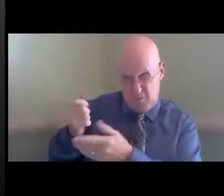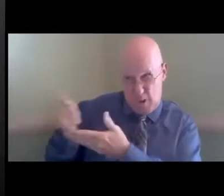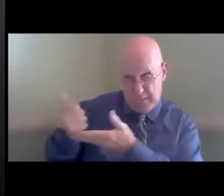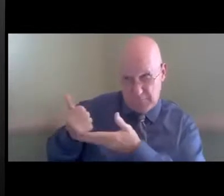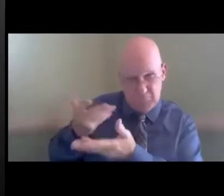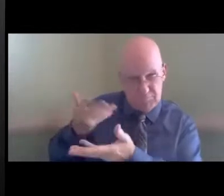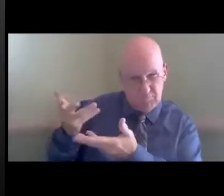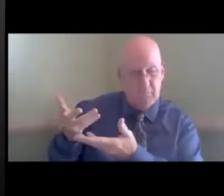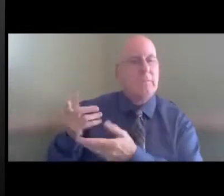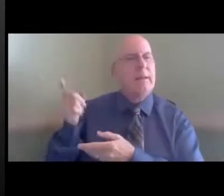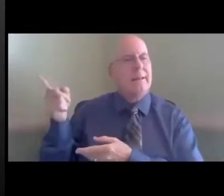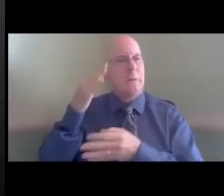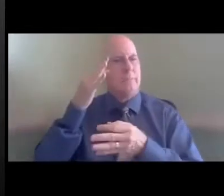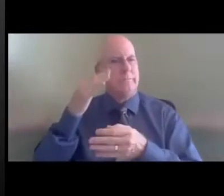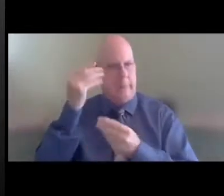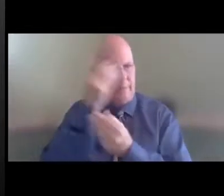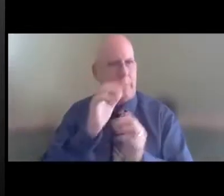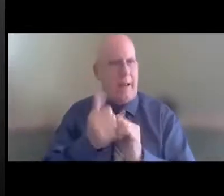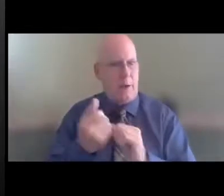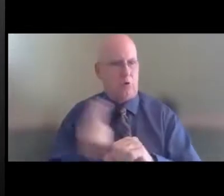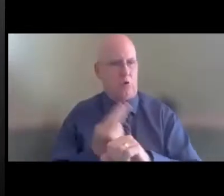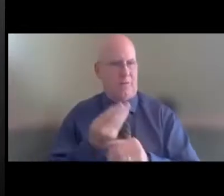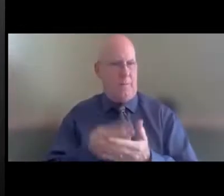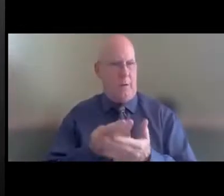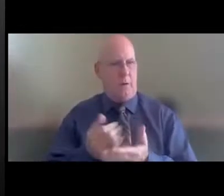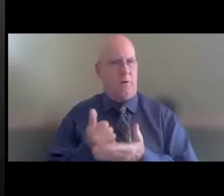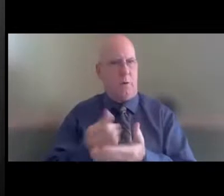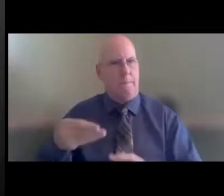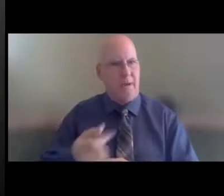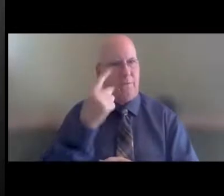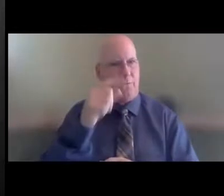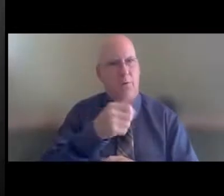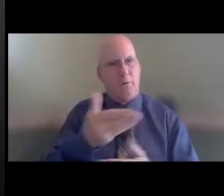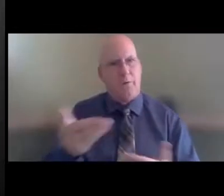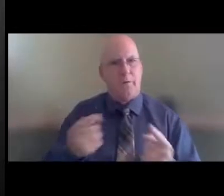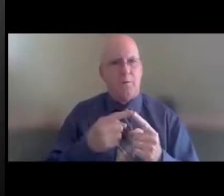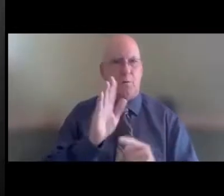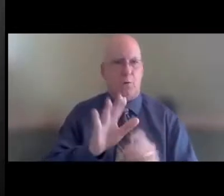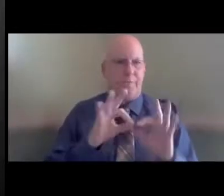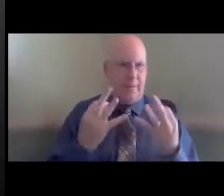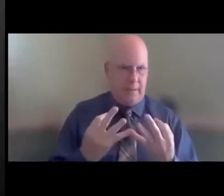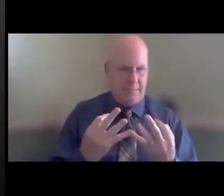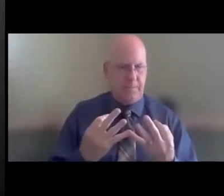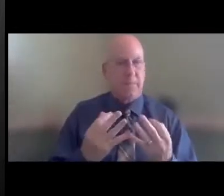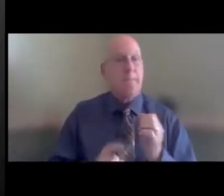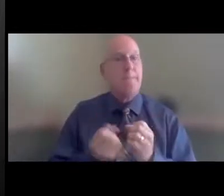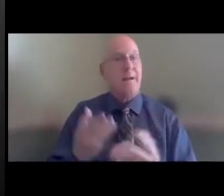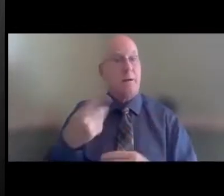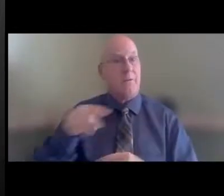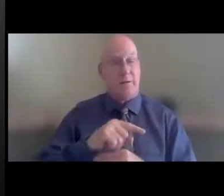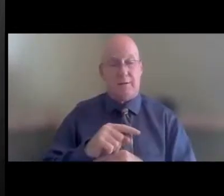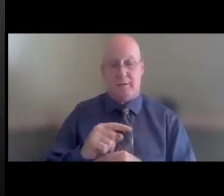how to best utilize those funds to pay for those extra things for your loved one. And many of these trusts do not have